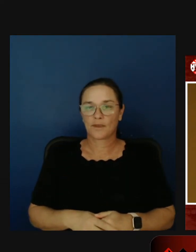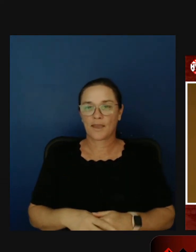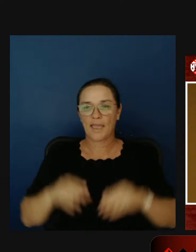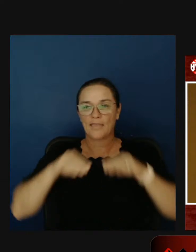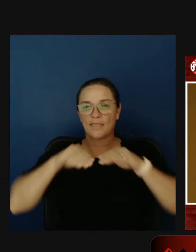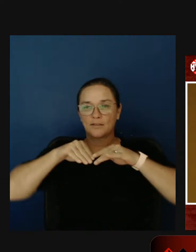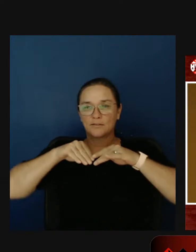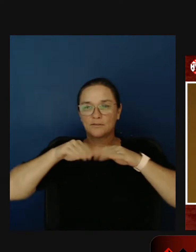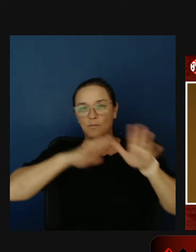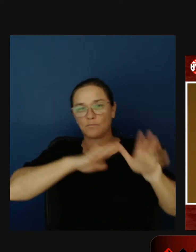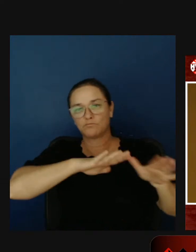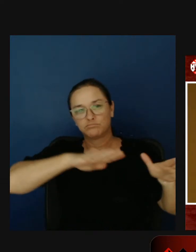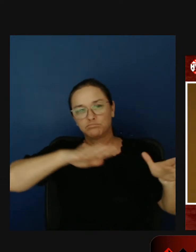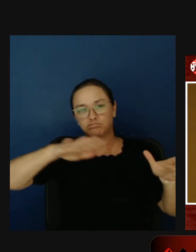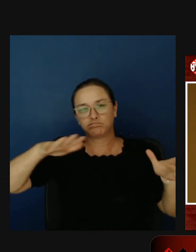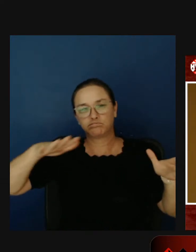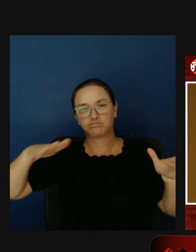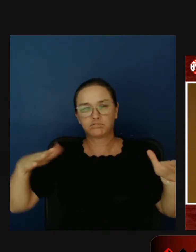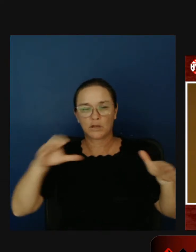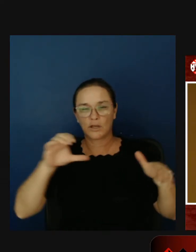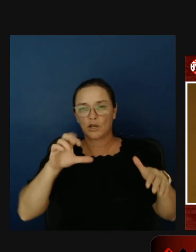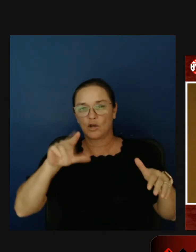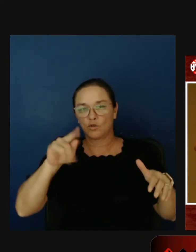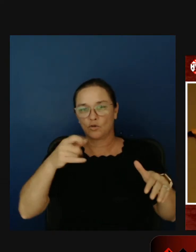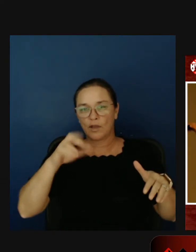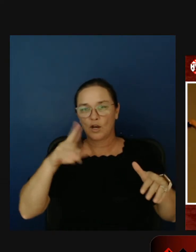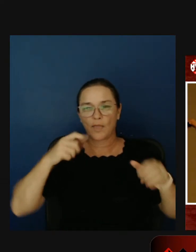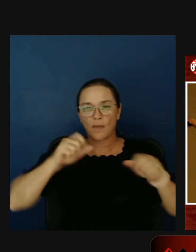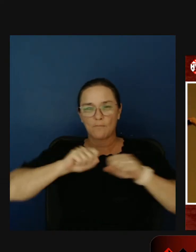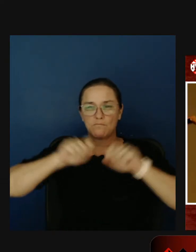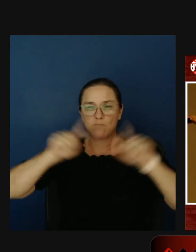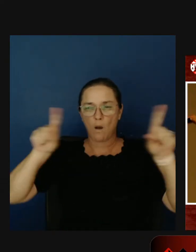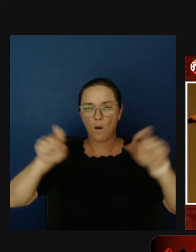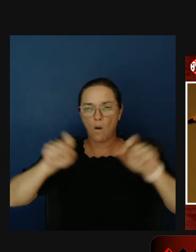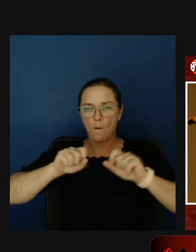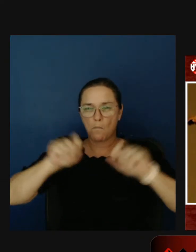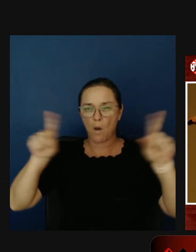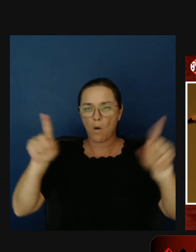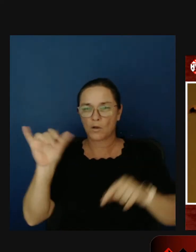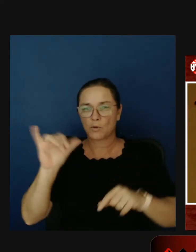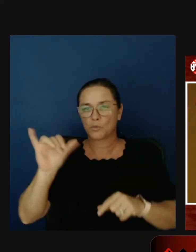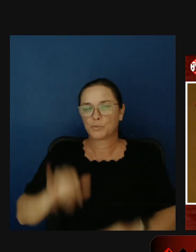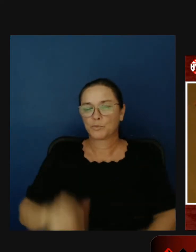big, broad craters that throw out explosive material.